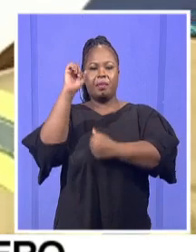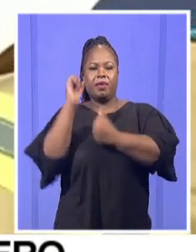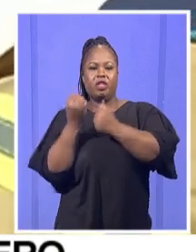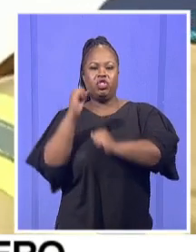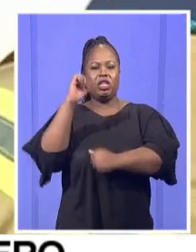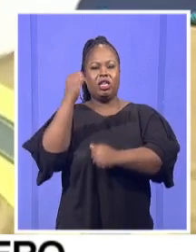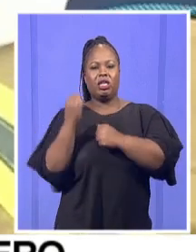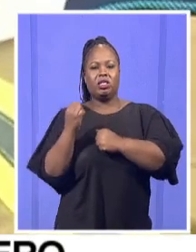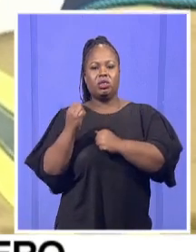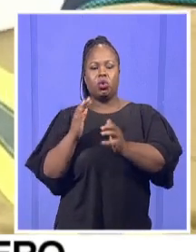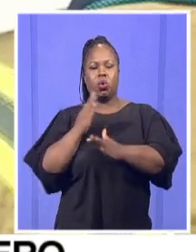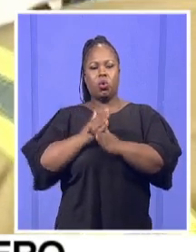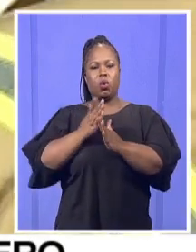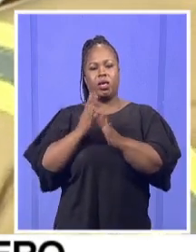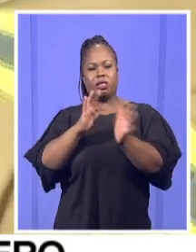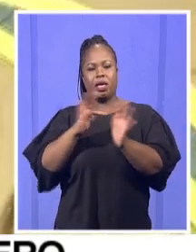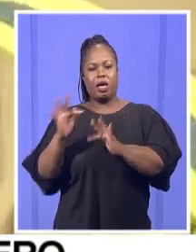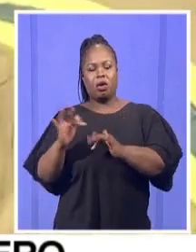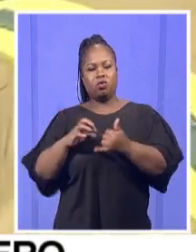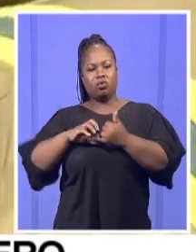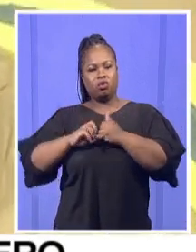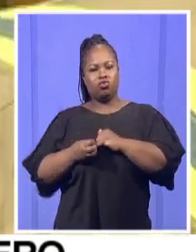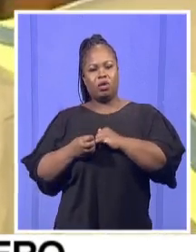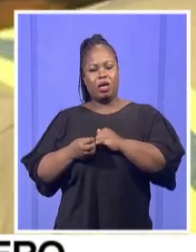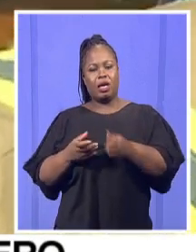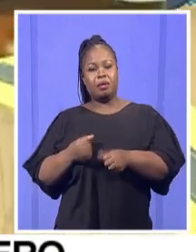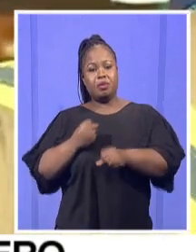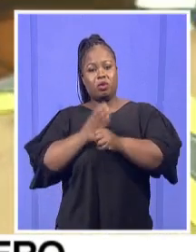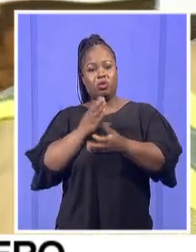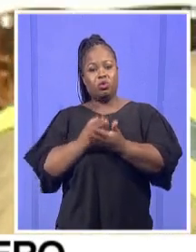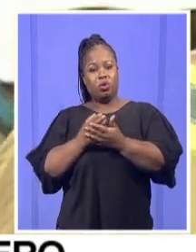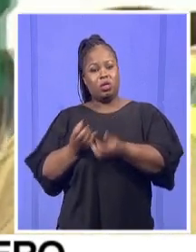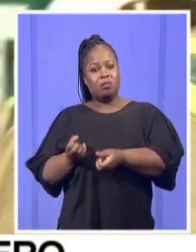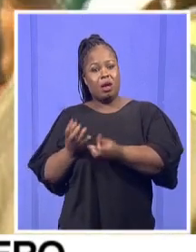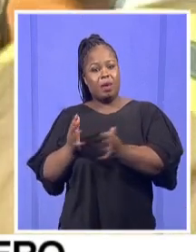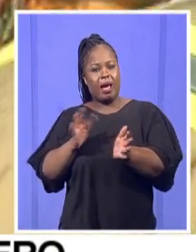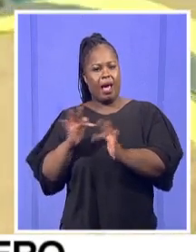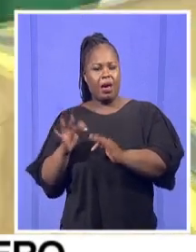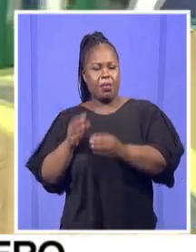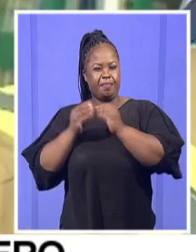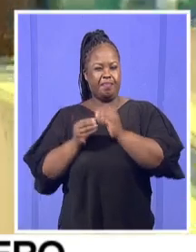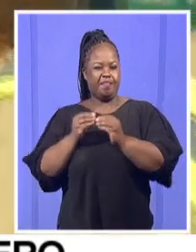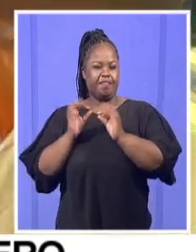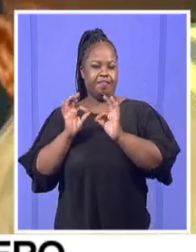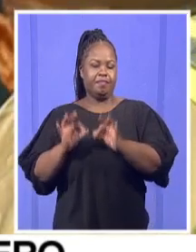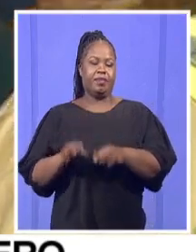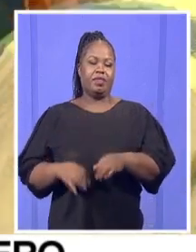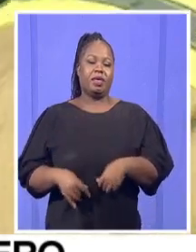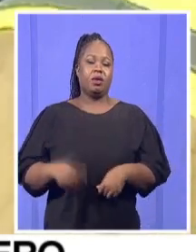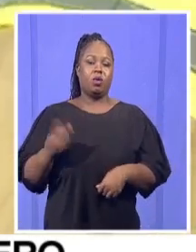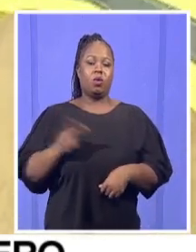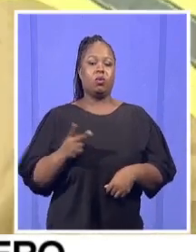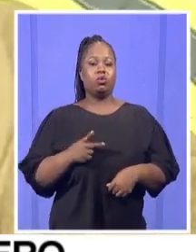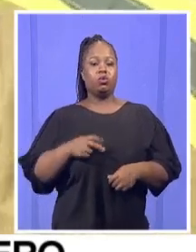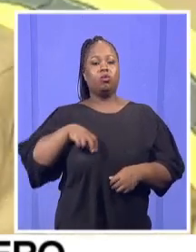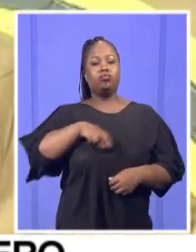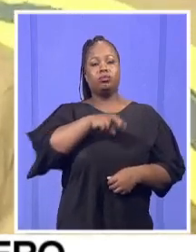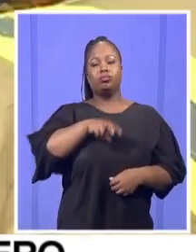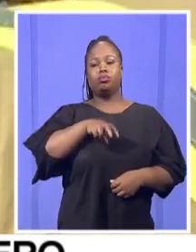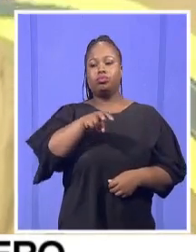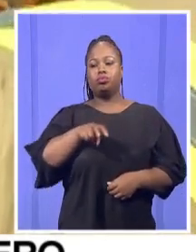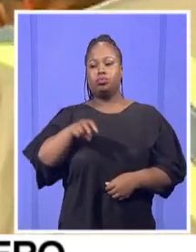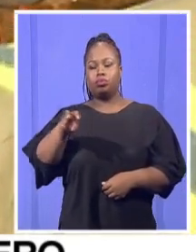the hydrogen that is used to power this truck is being manufactured, Desiree. They've also taken him to the